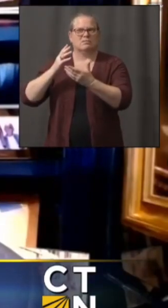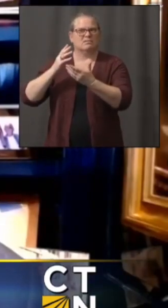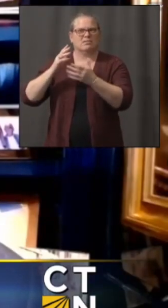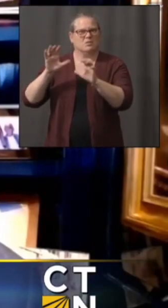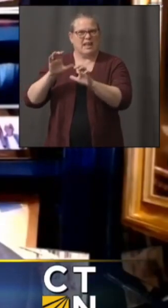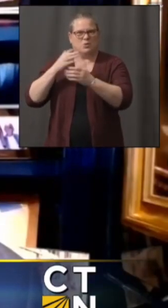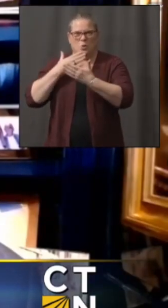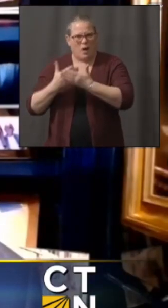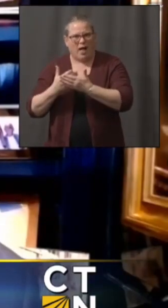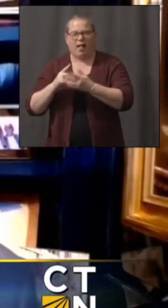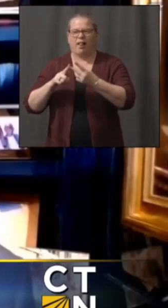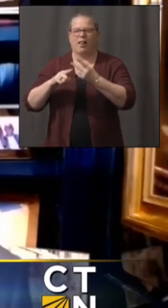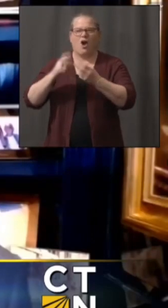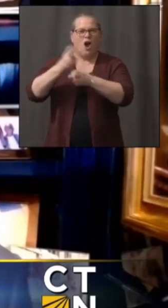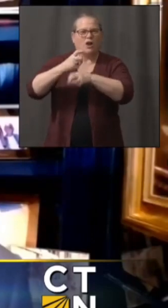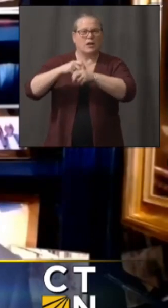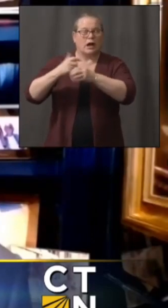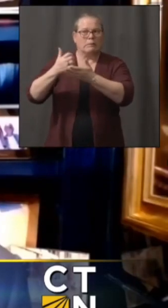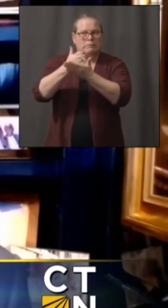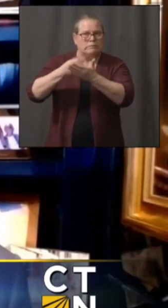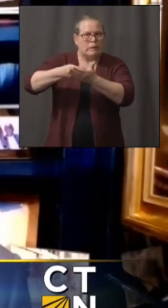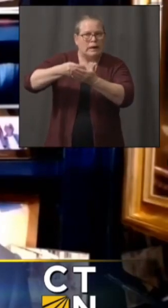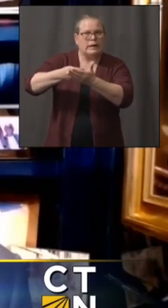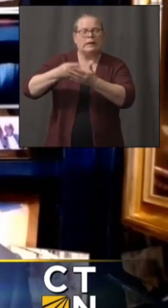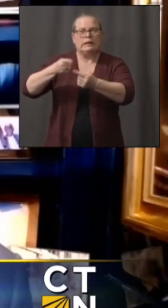did standing up early for me. That's all he said.